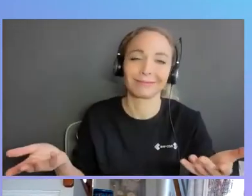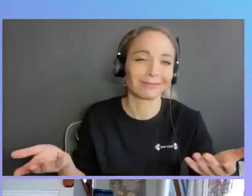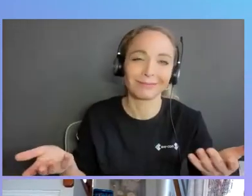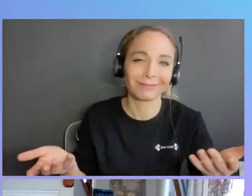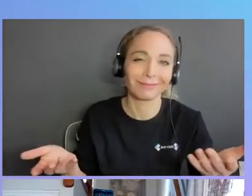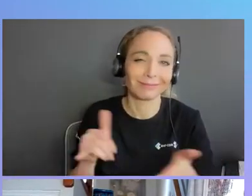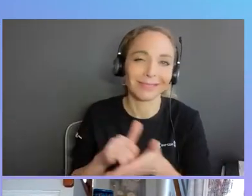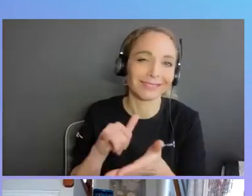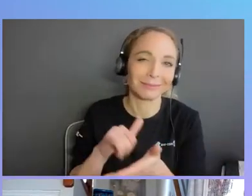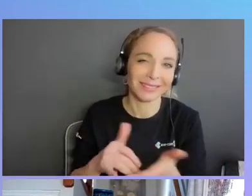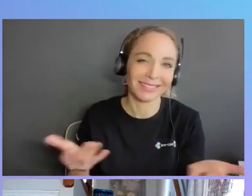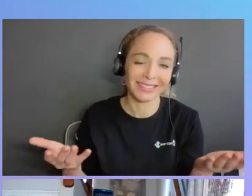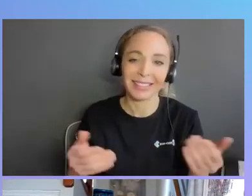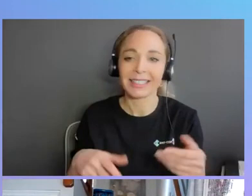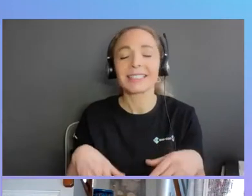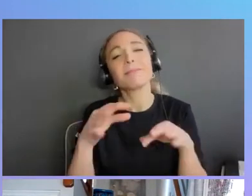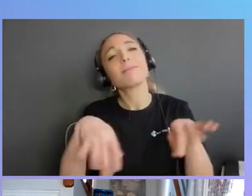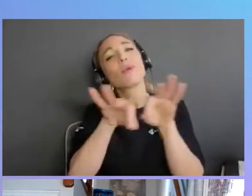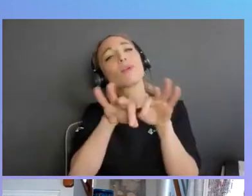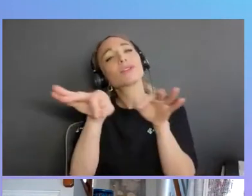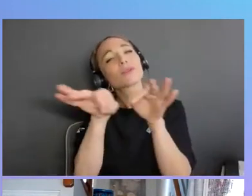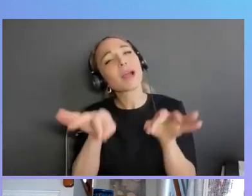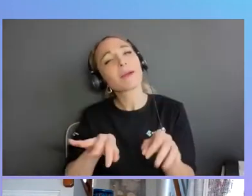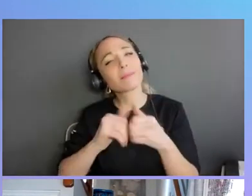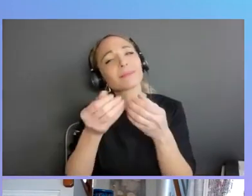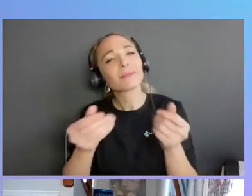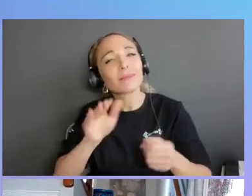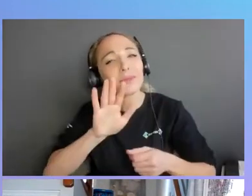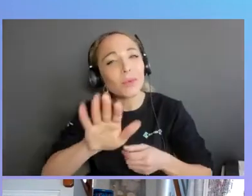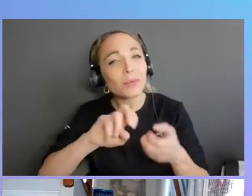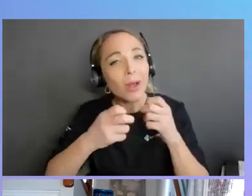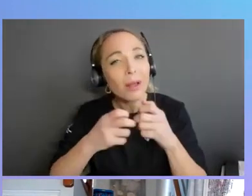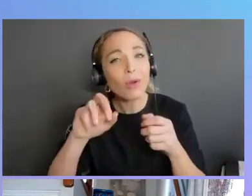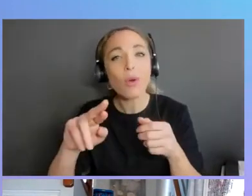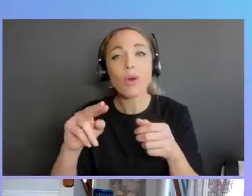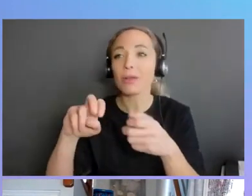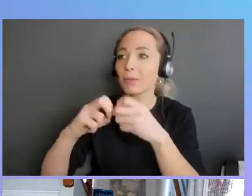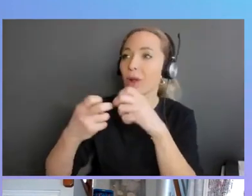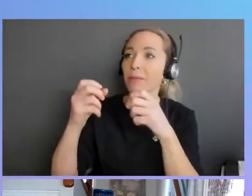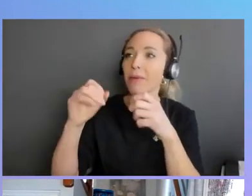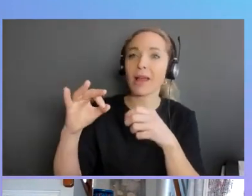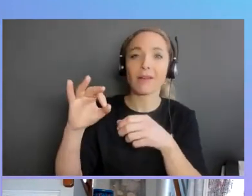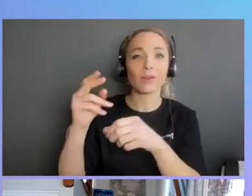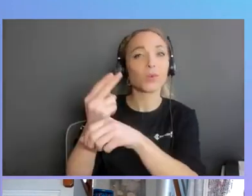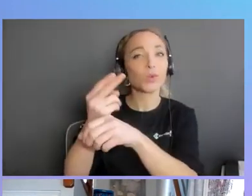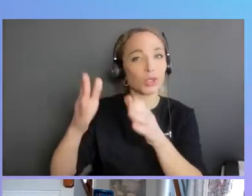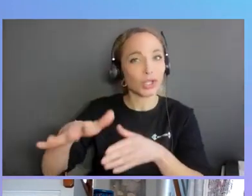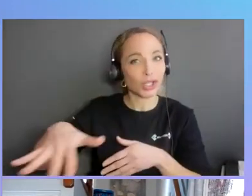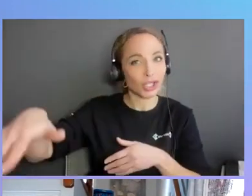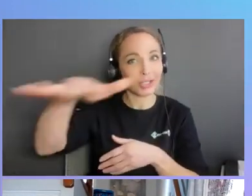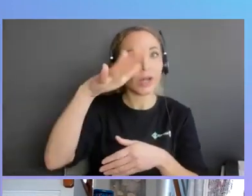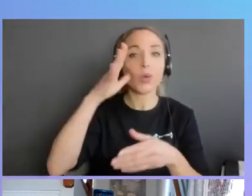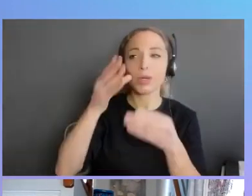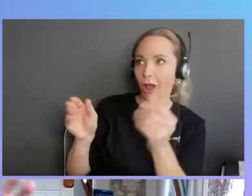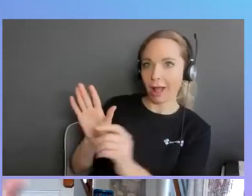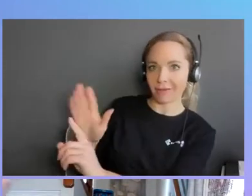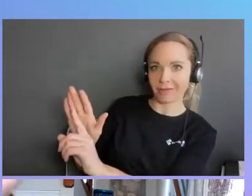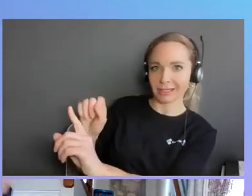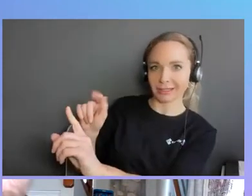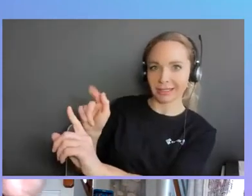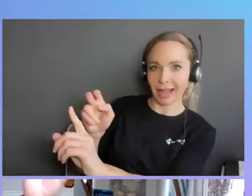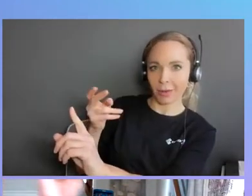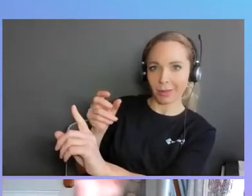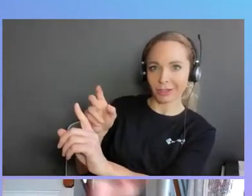It is important to describe how solving your problem or the problem of your users will solve your stakeholders' problem, right? Because what you really want